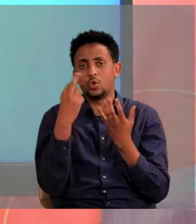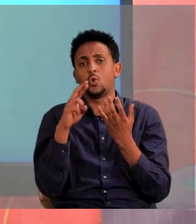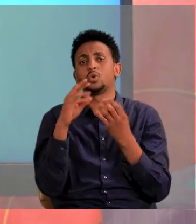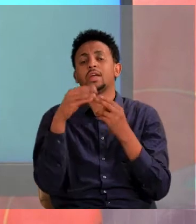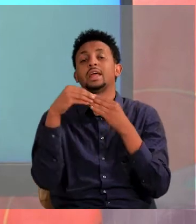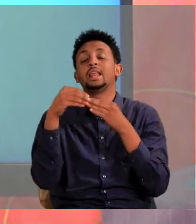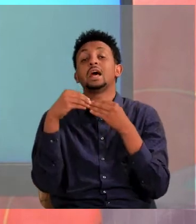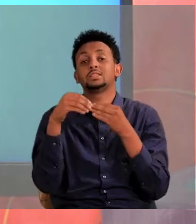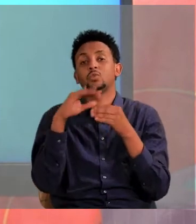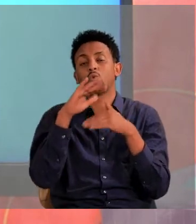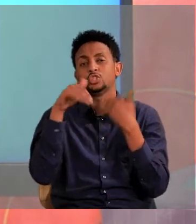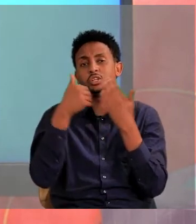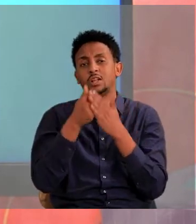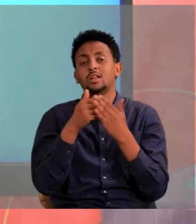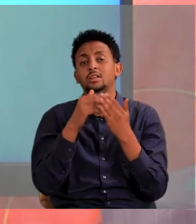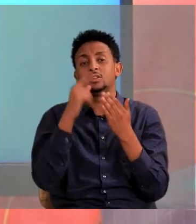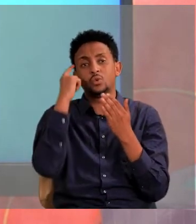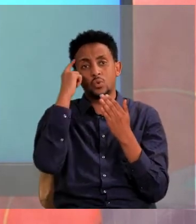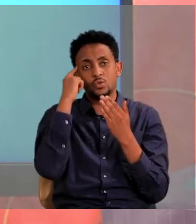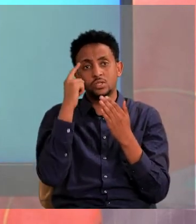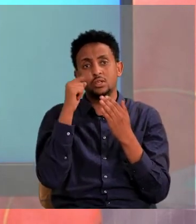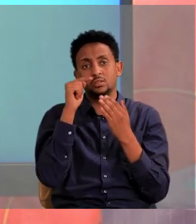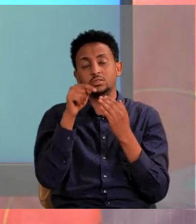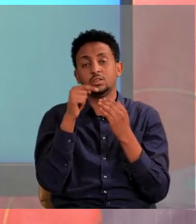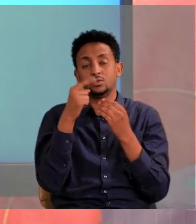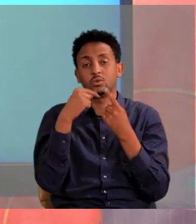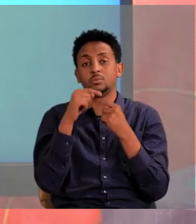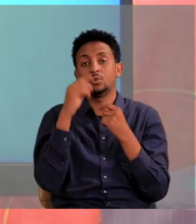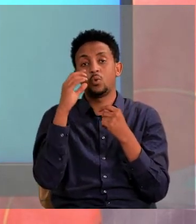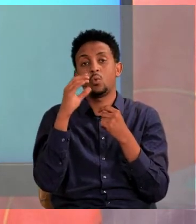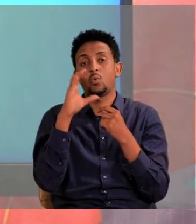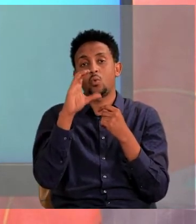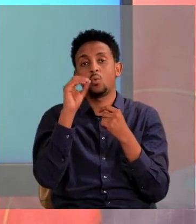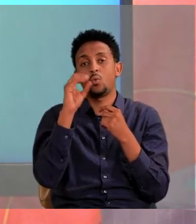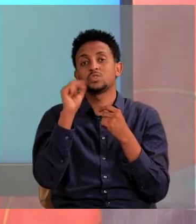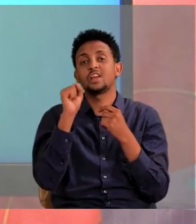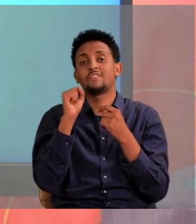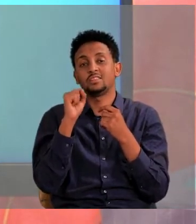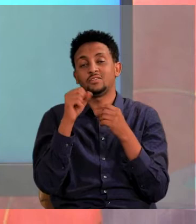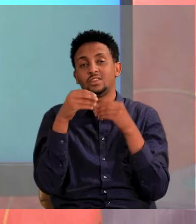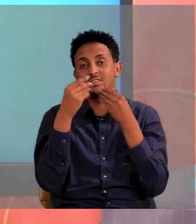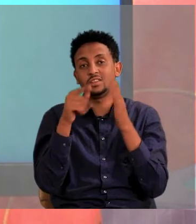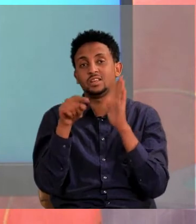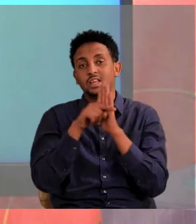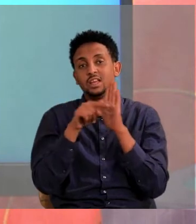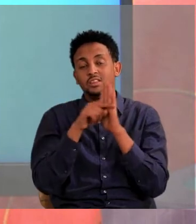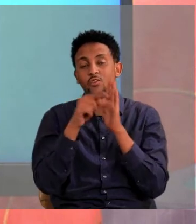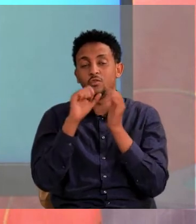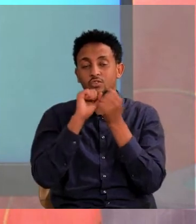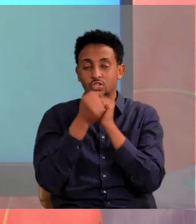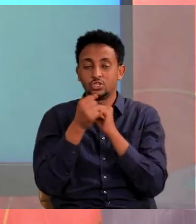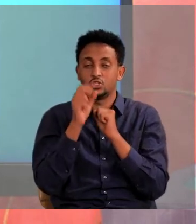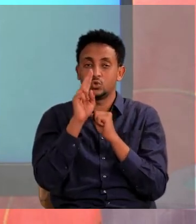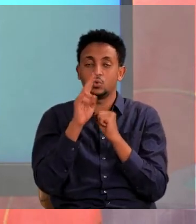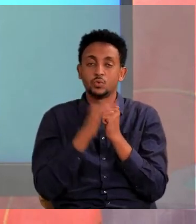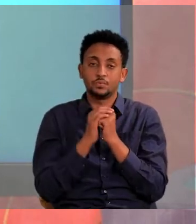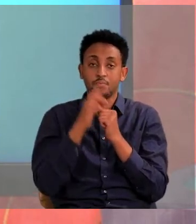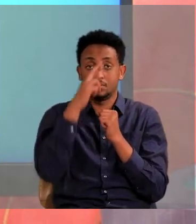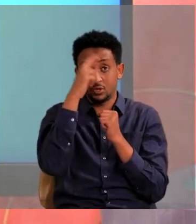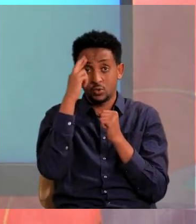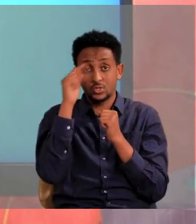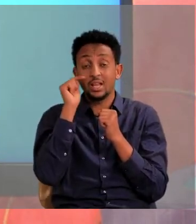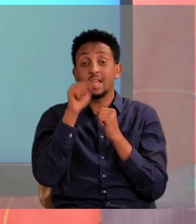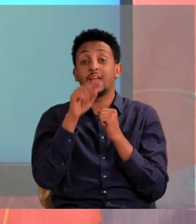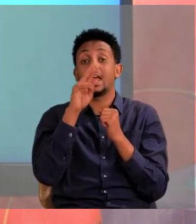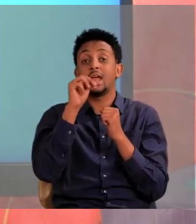elastic, or generally you can consider them to be conservative, can be given as the negative of change in u. Because